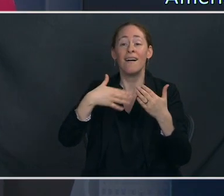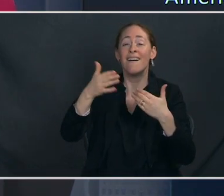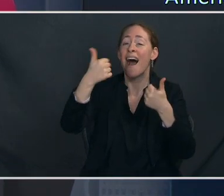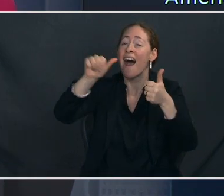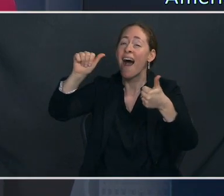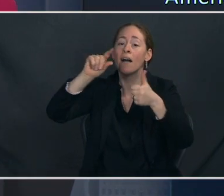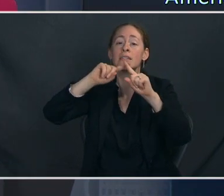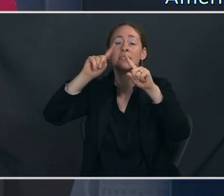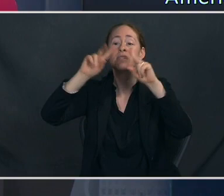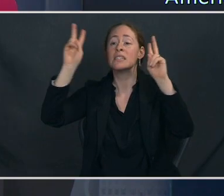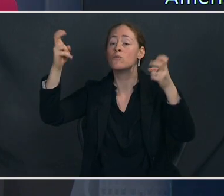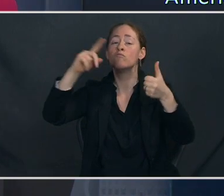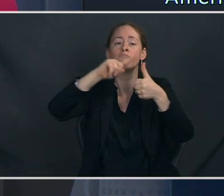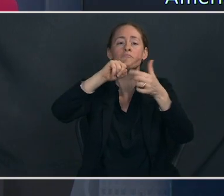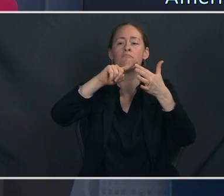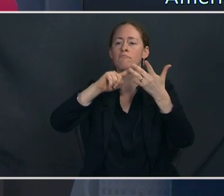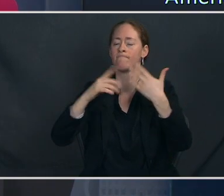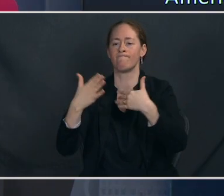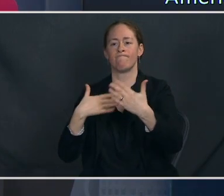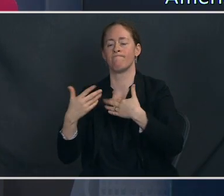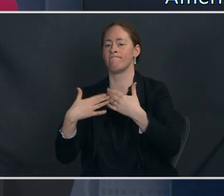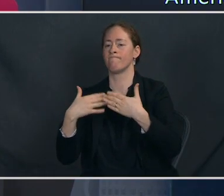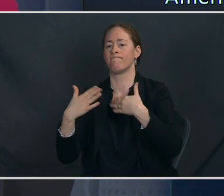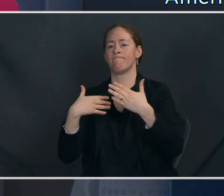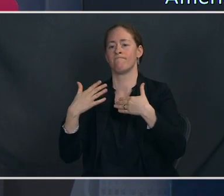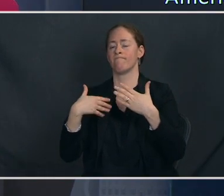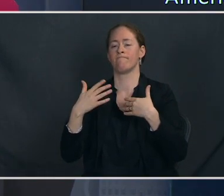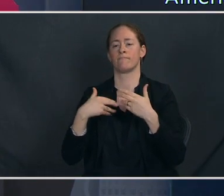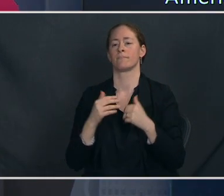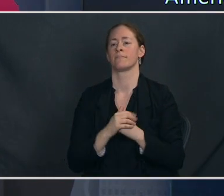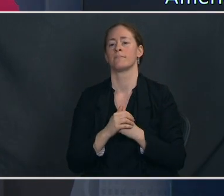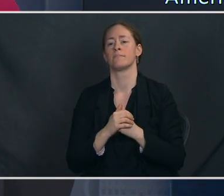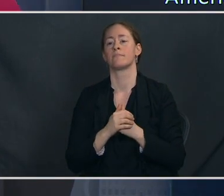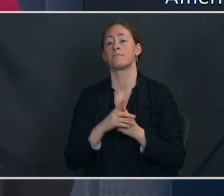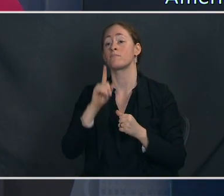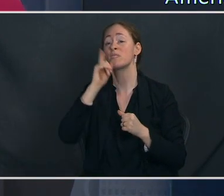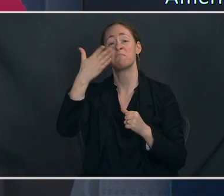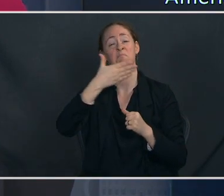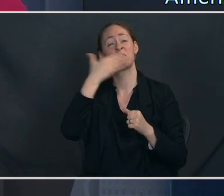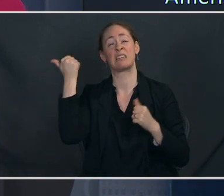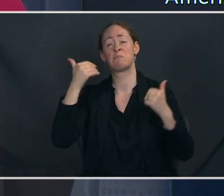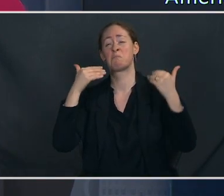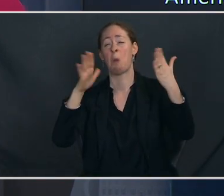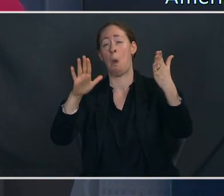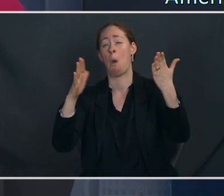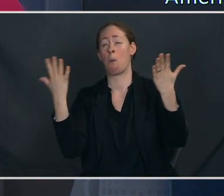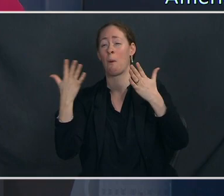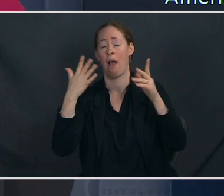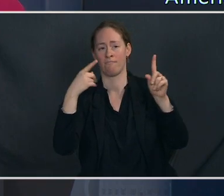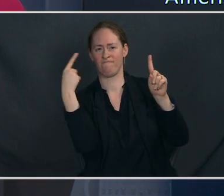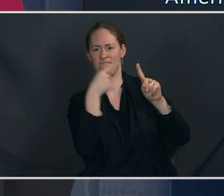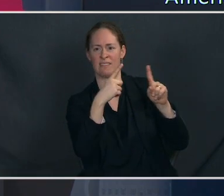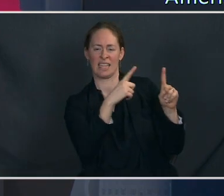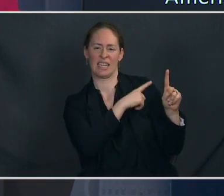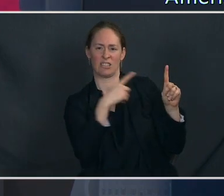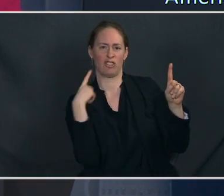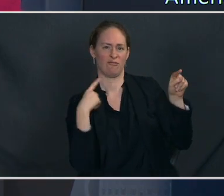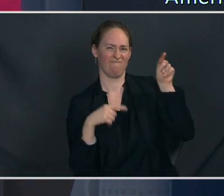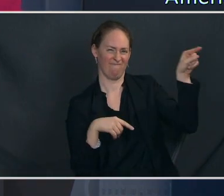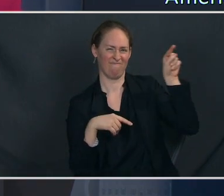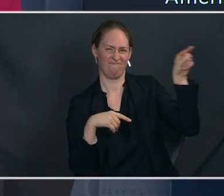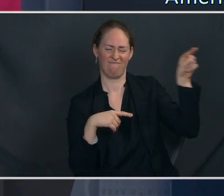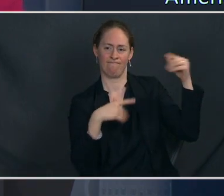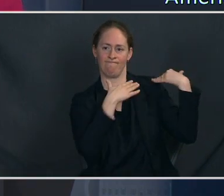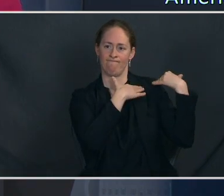where legislative actions are the best and most durable approach. There'll be some instances where, in advance